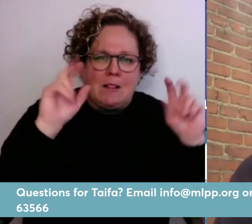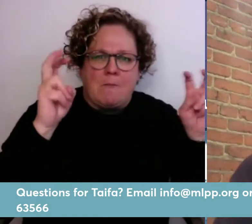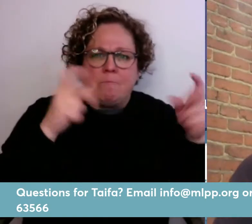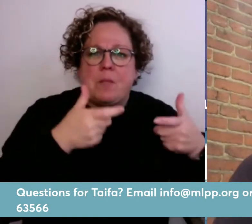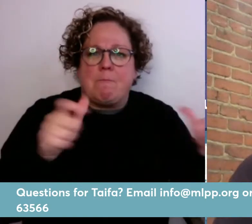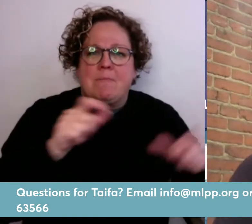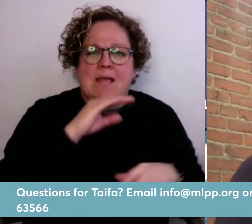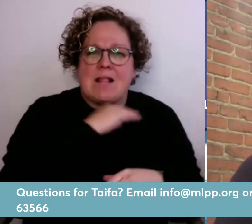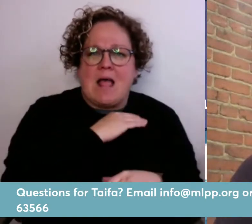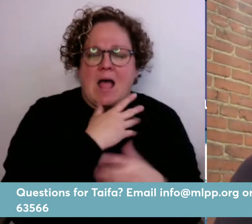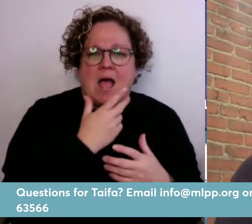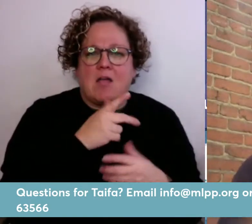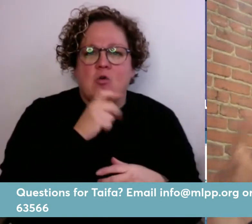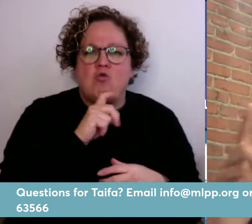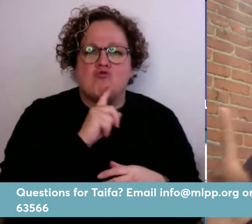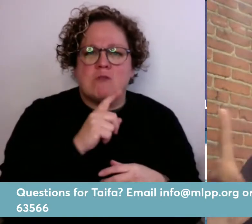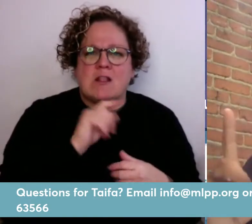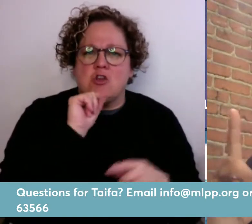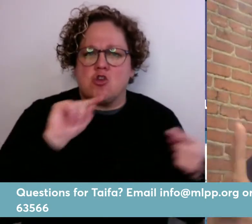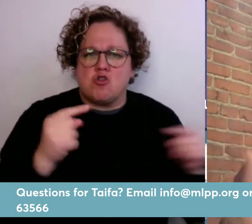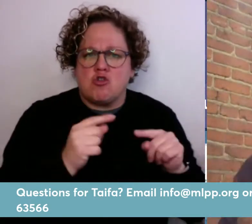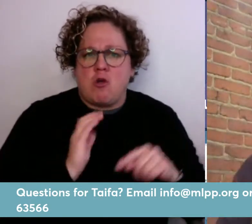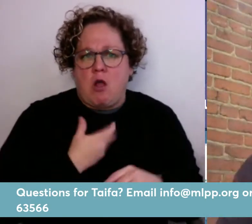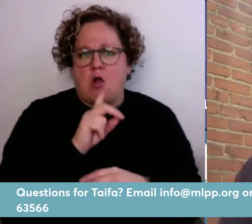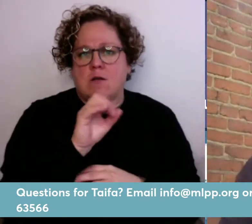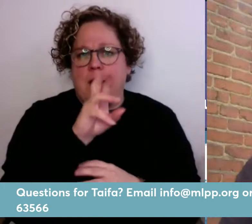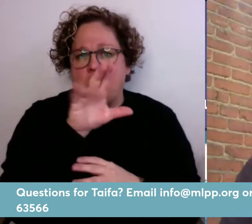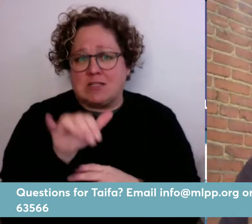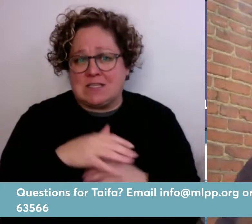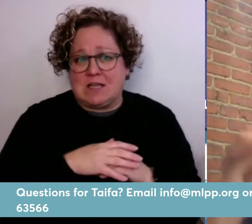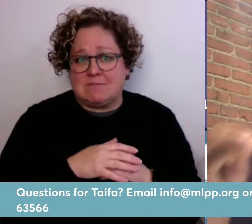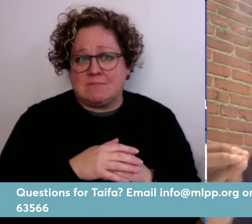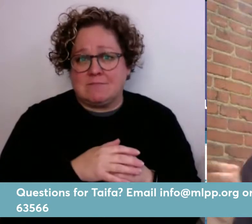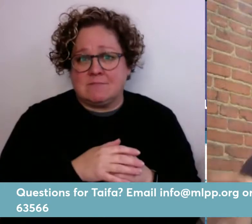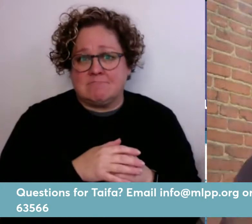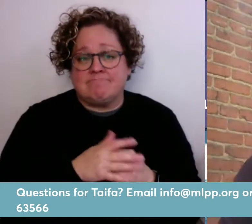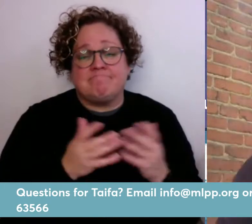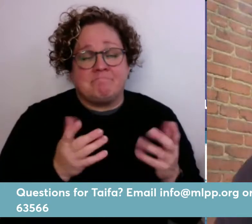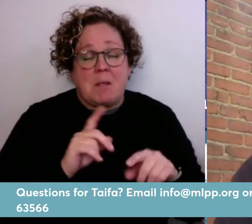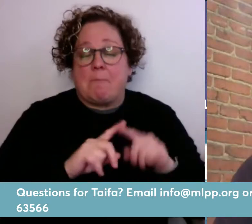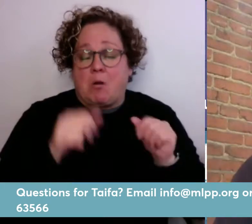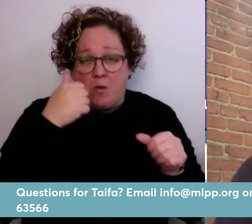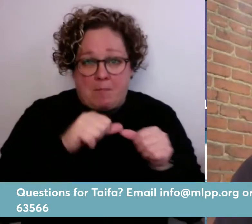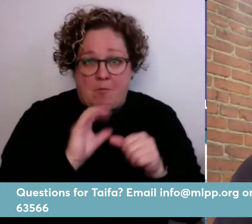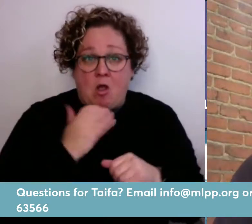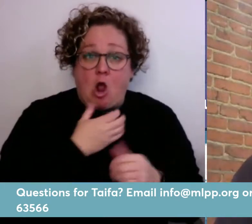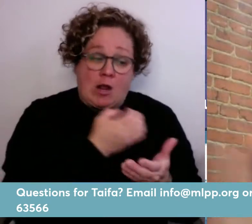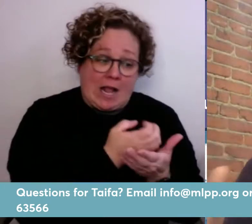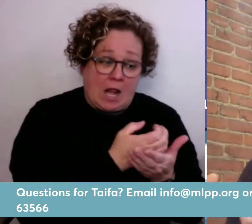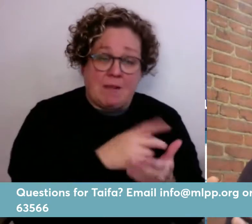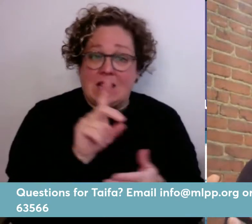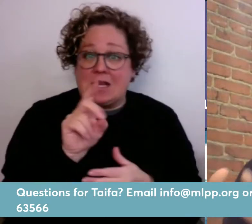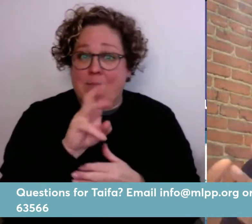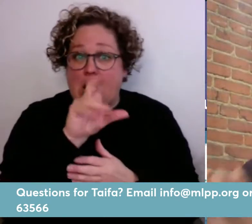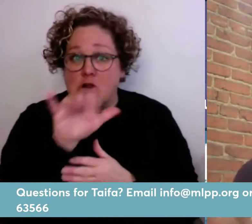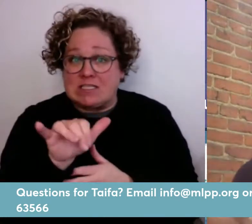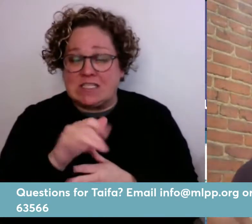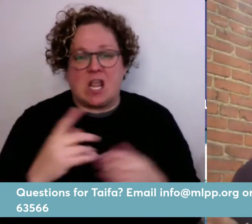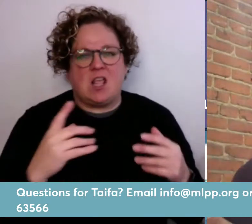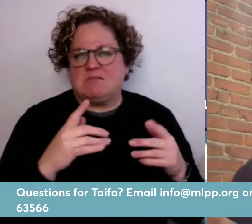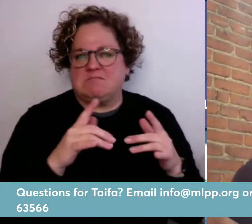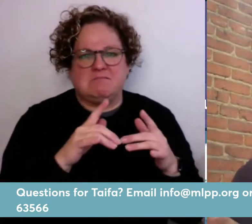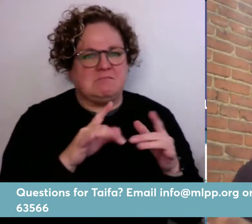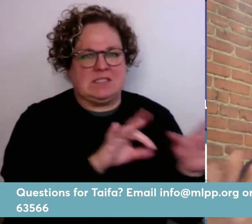of our democracy? But remember, our economy and our democracy are one. The corporations that